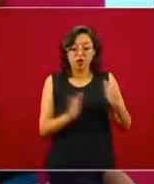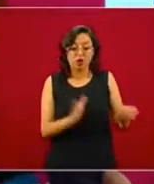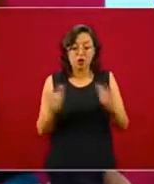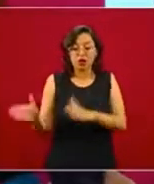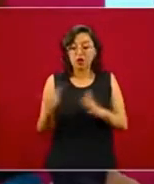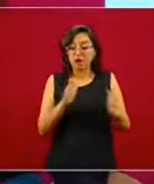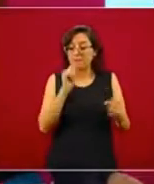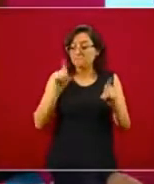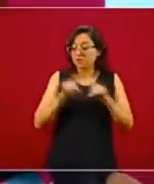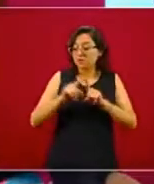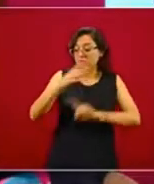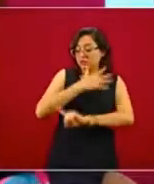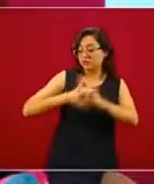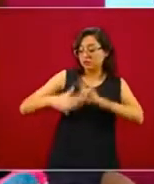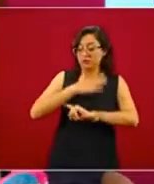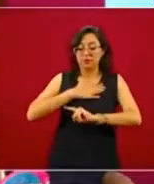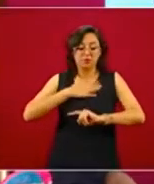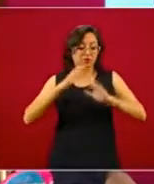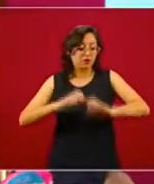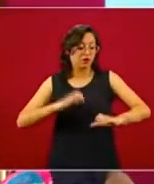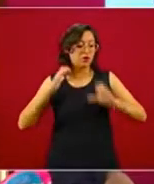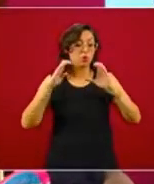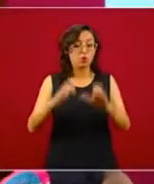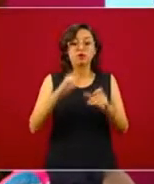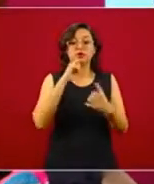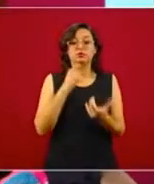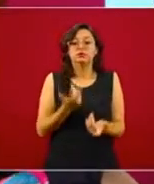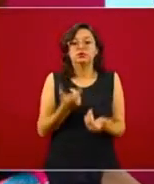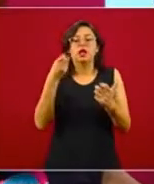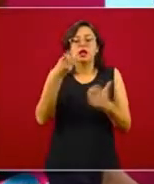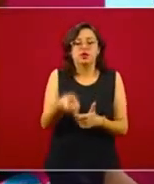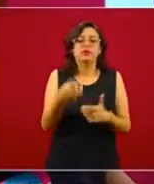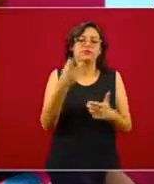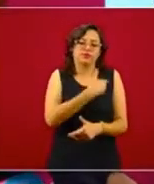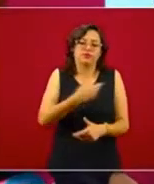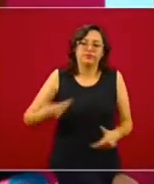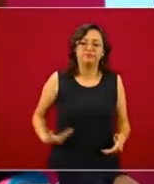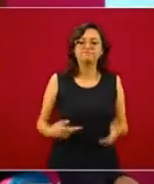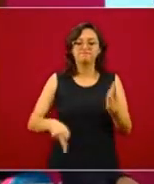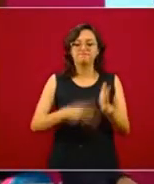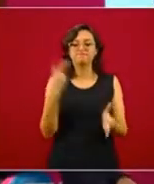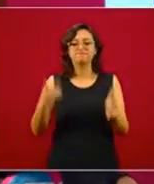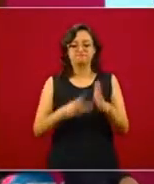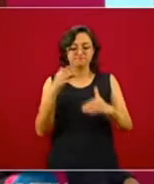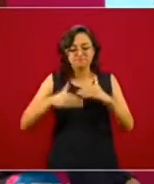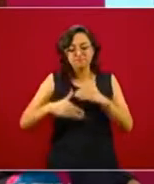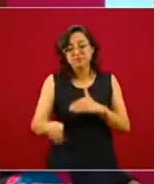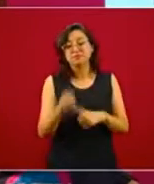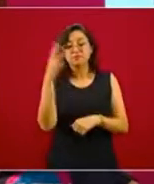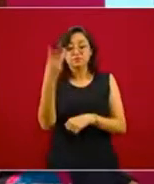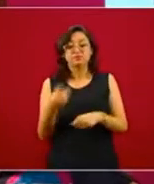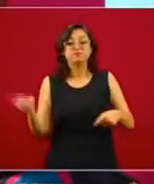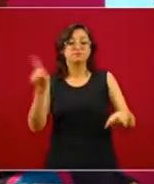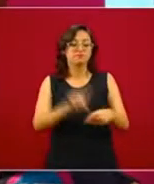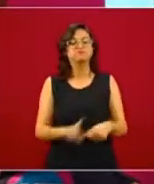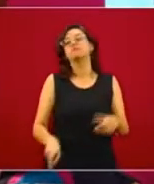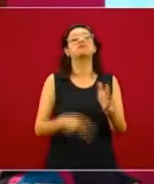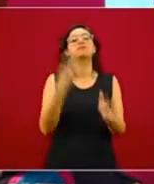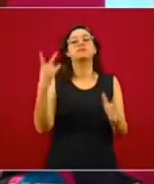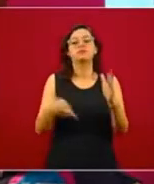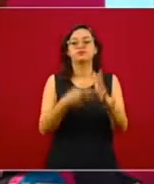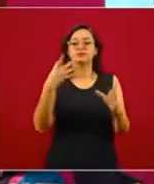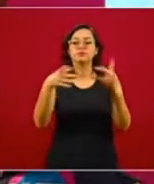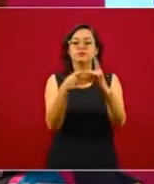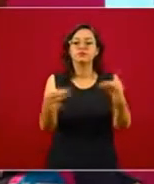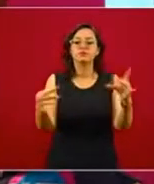continuous scheduling, about the health promotion in the workplace. And that's what the president put us in charge of,